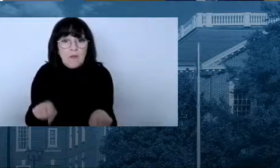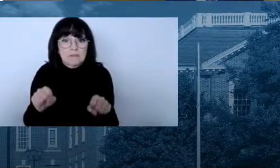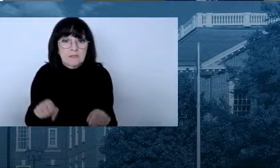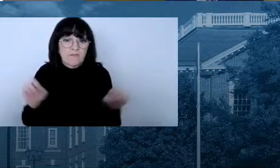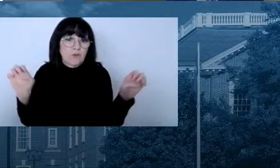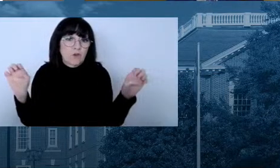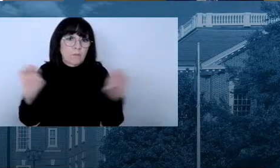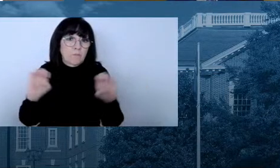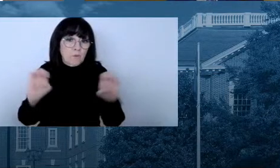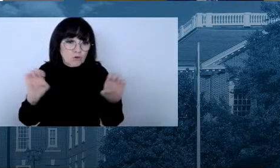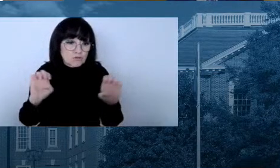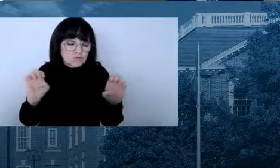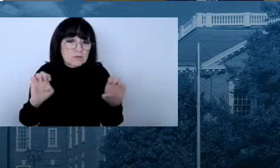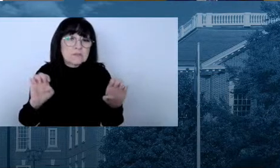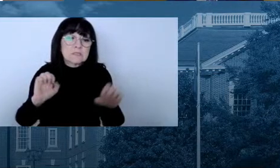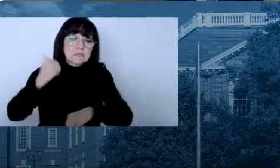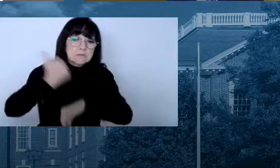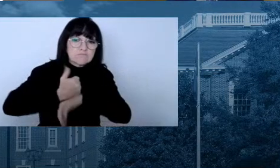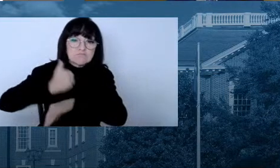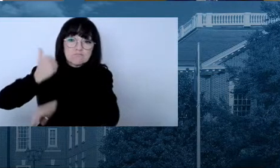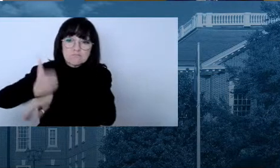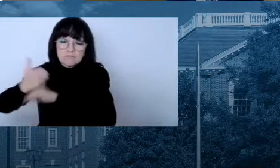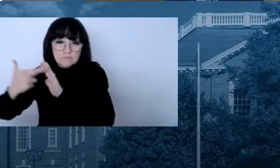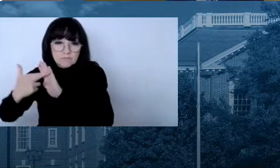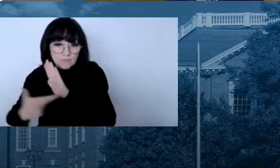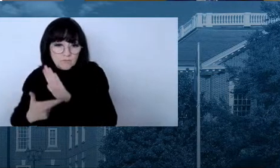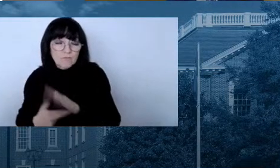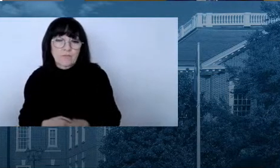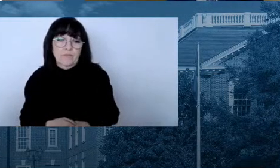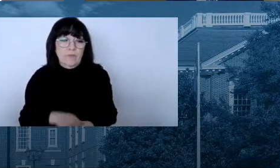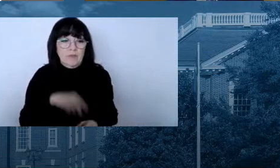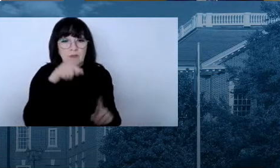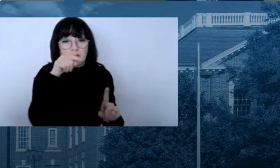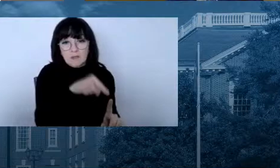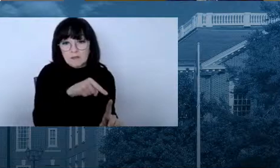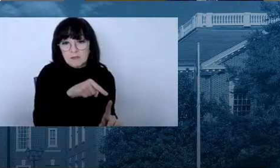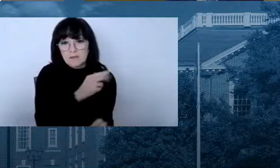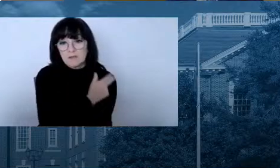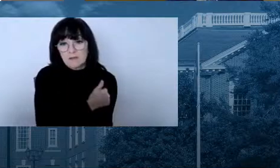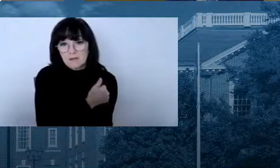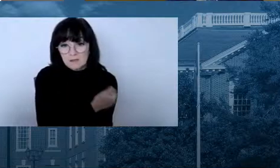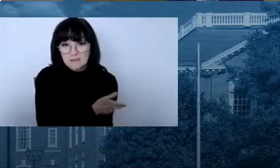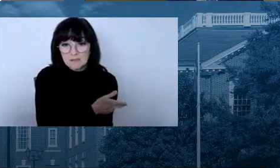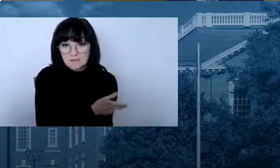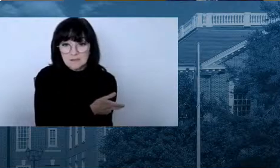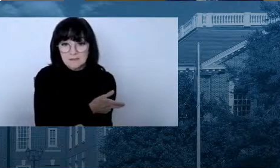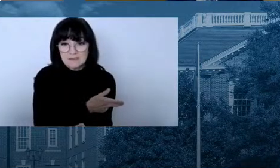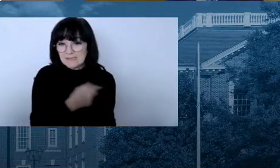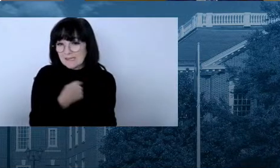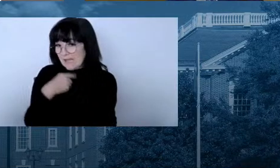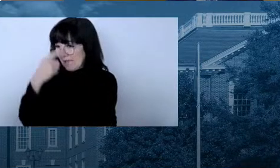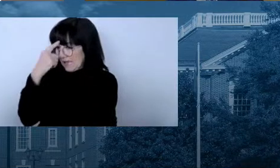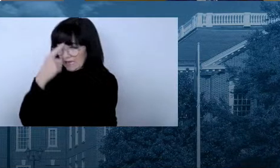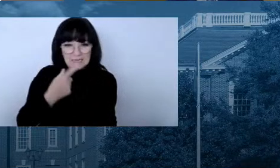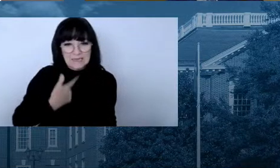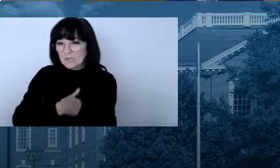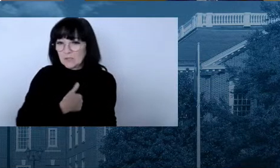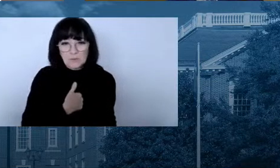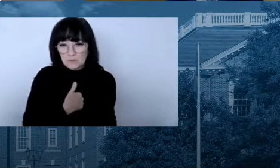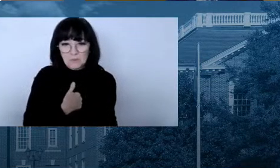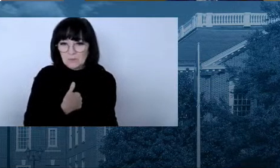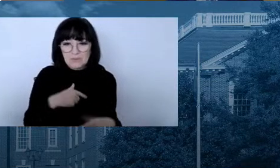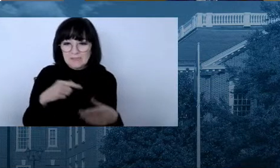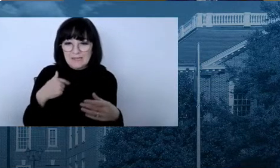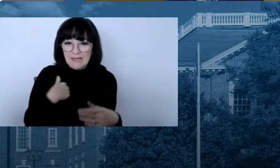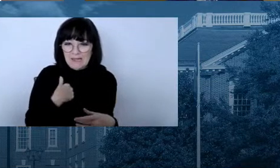powers, our hospitals, in terms of decompressing. I think I said depopulating. We don't want to depopulate the